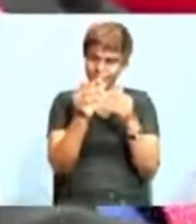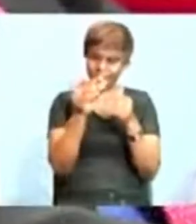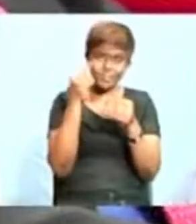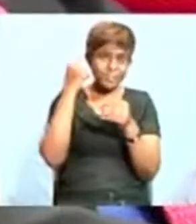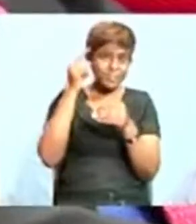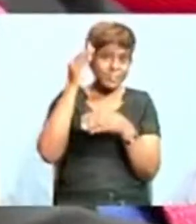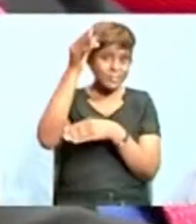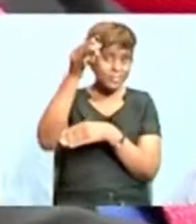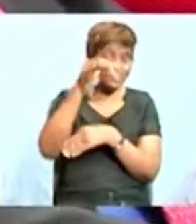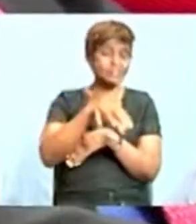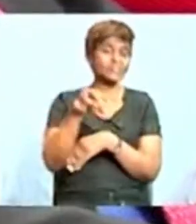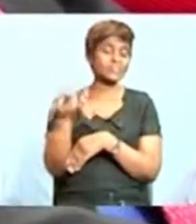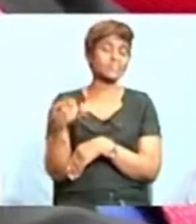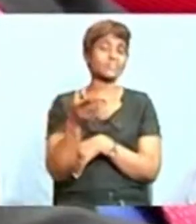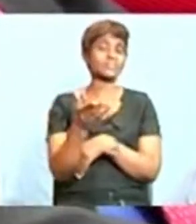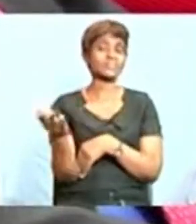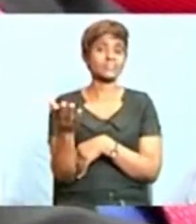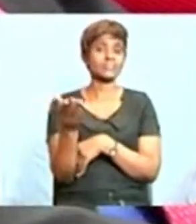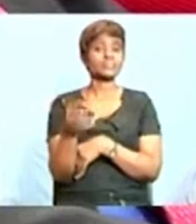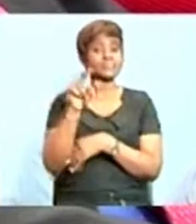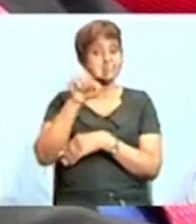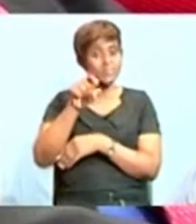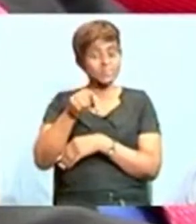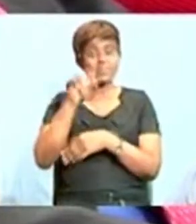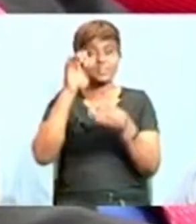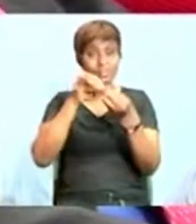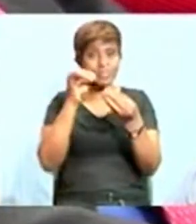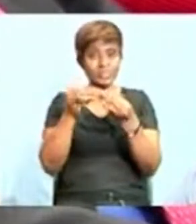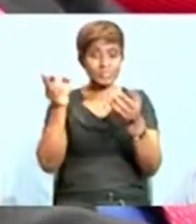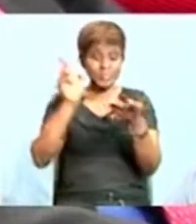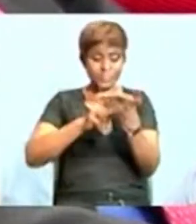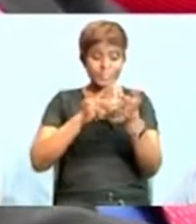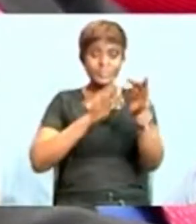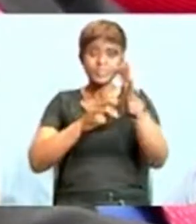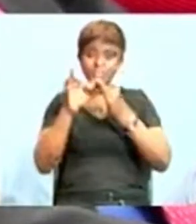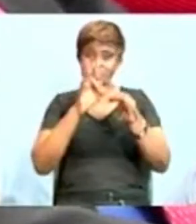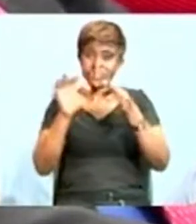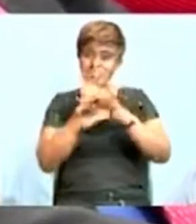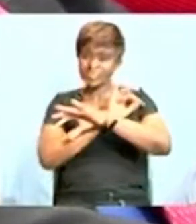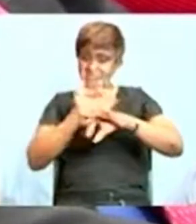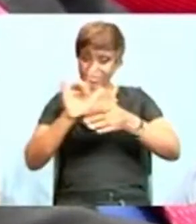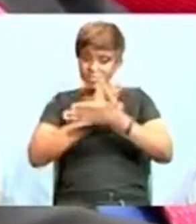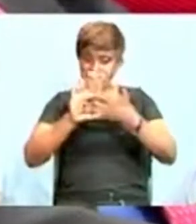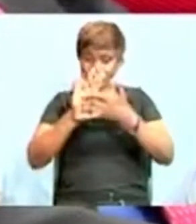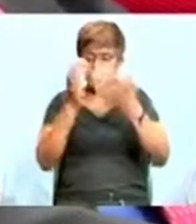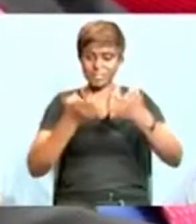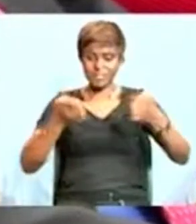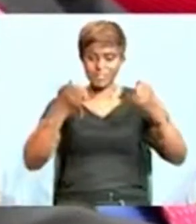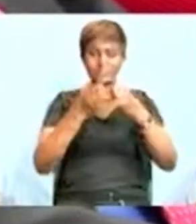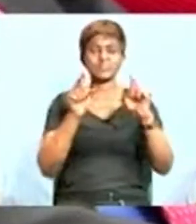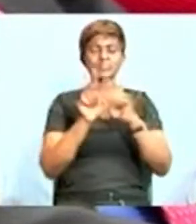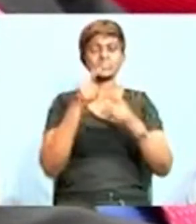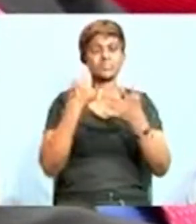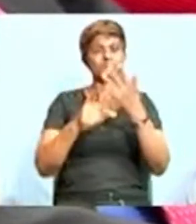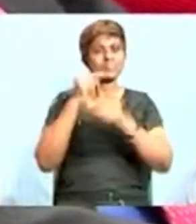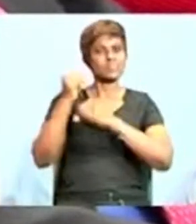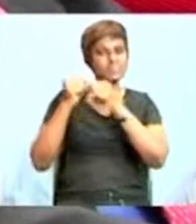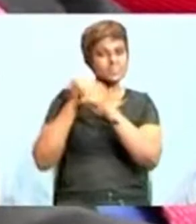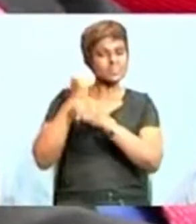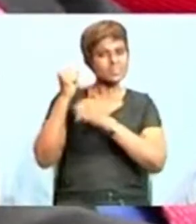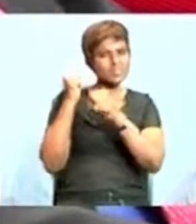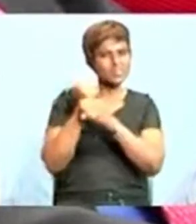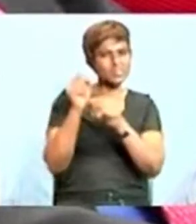children in the future. Needless to state that lack of clean environments have over the years